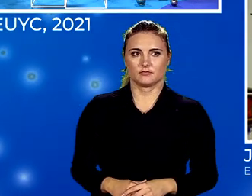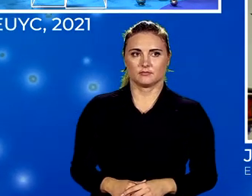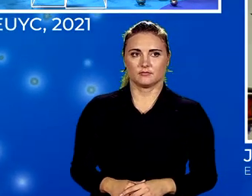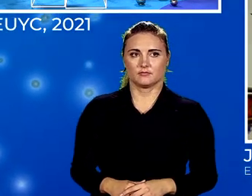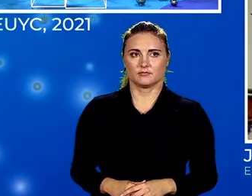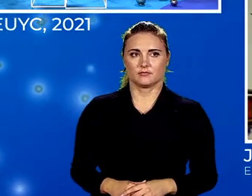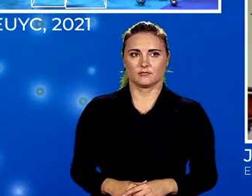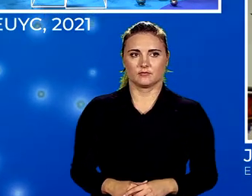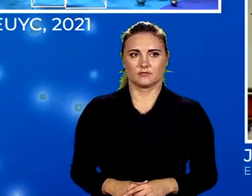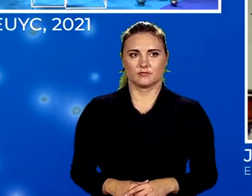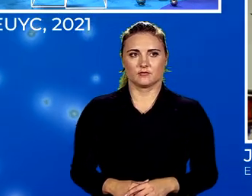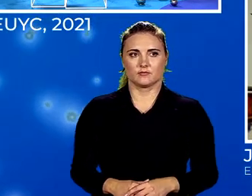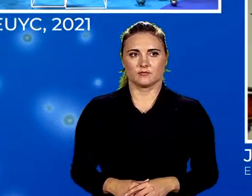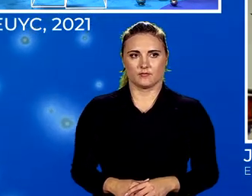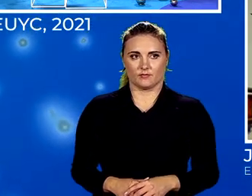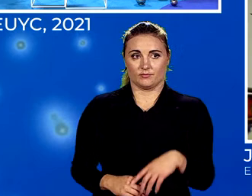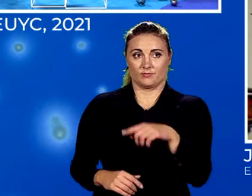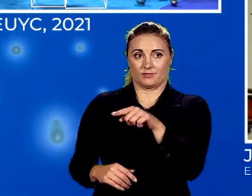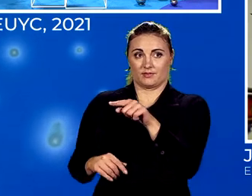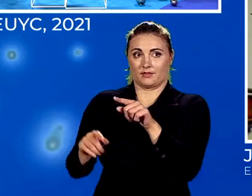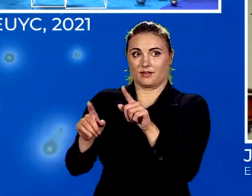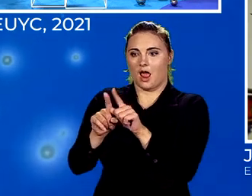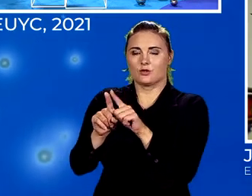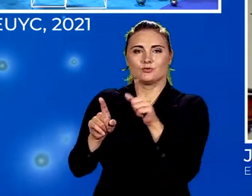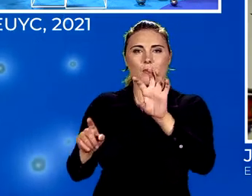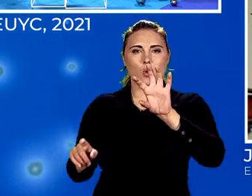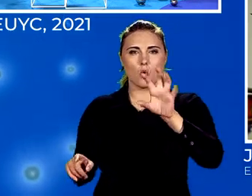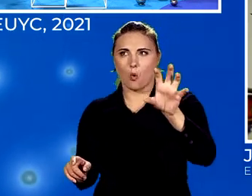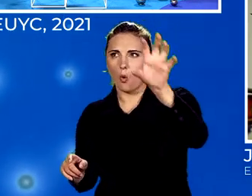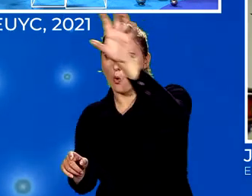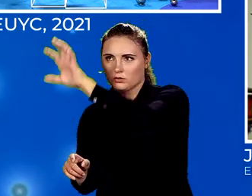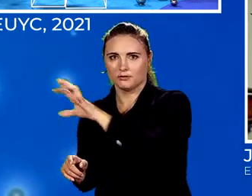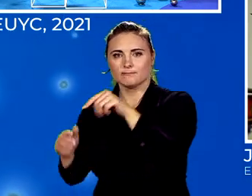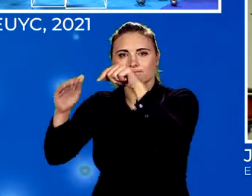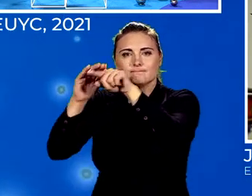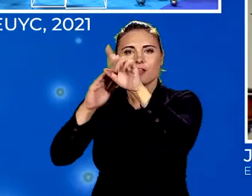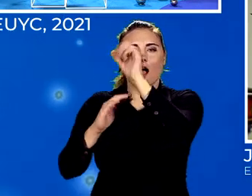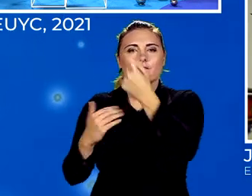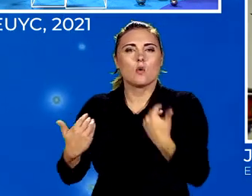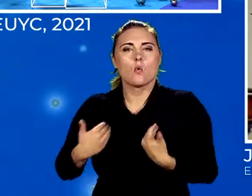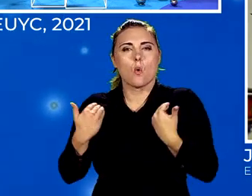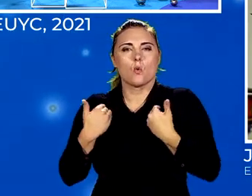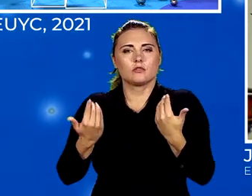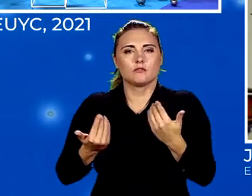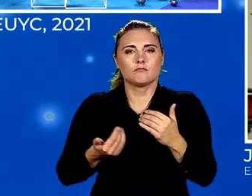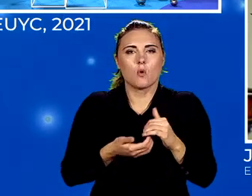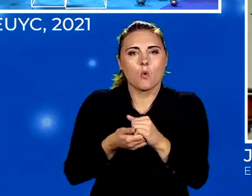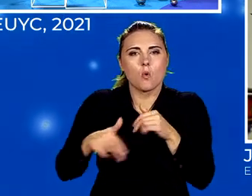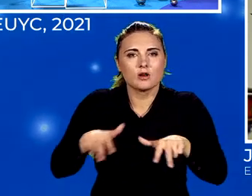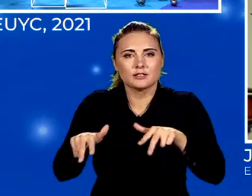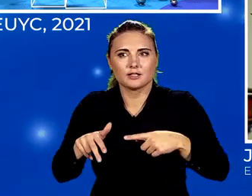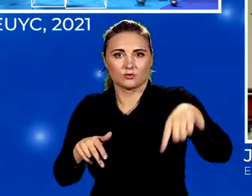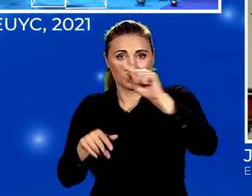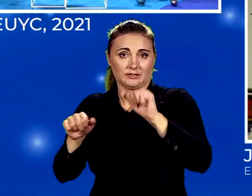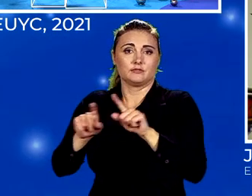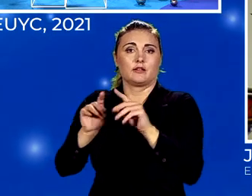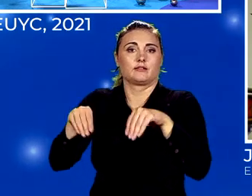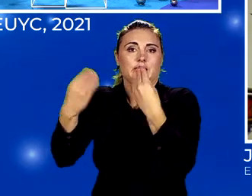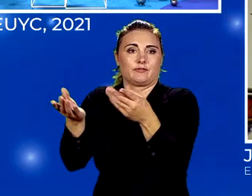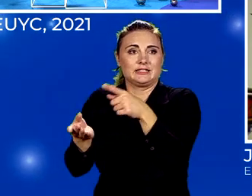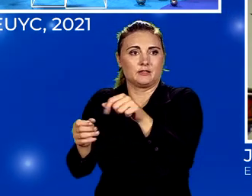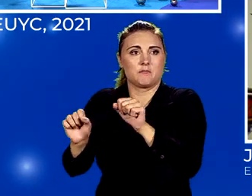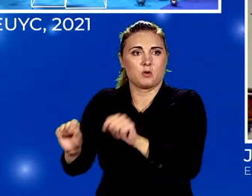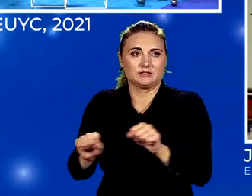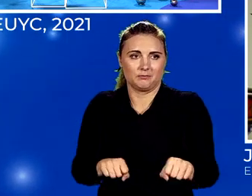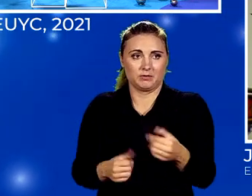There sometimes have been problems with involving youth activities in national recovery and resilience plans. And sometimes there are challenges with